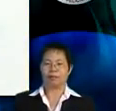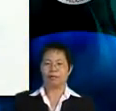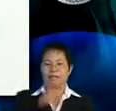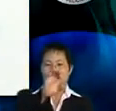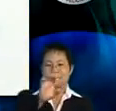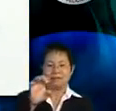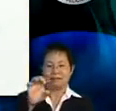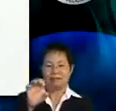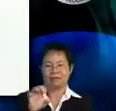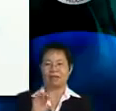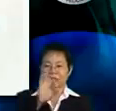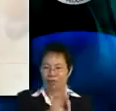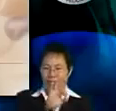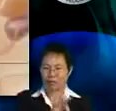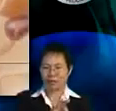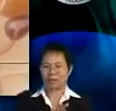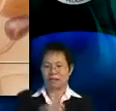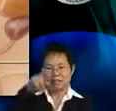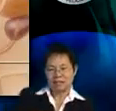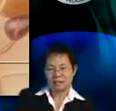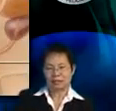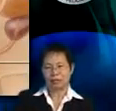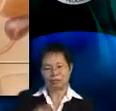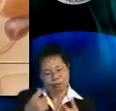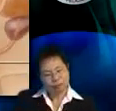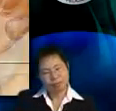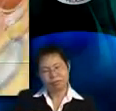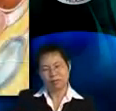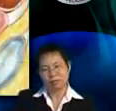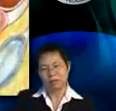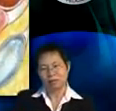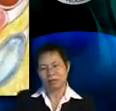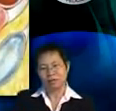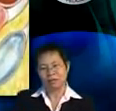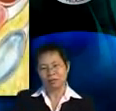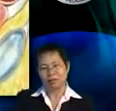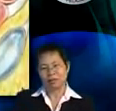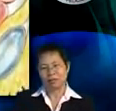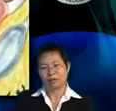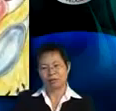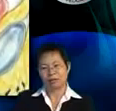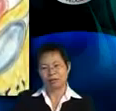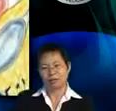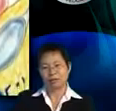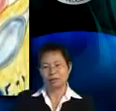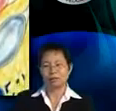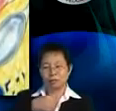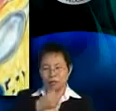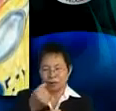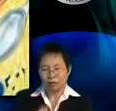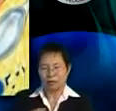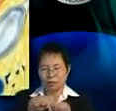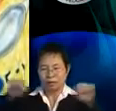Vitamin E. Function: needed to maintain the reproductive system. Effects of deficiency: